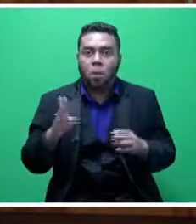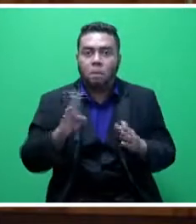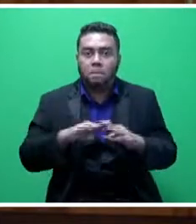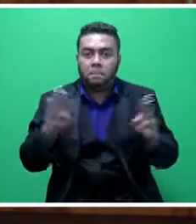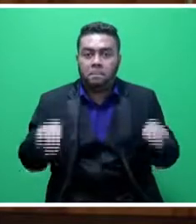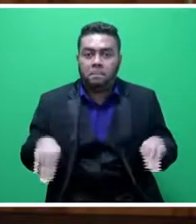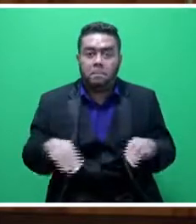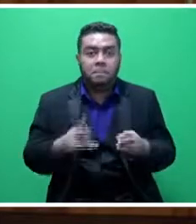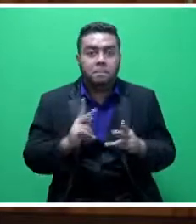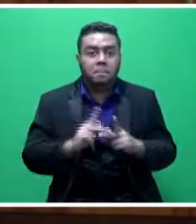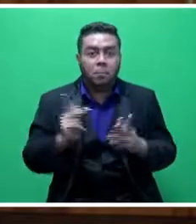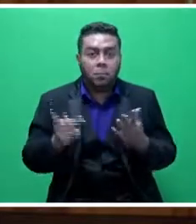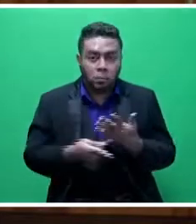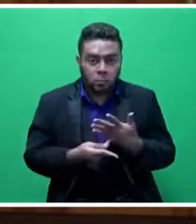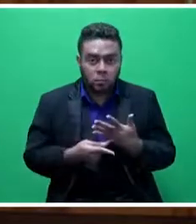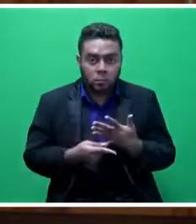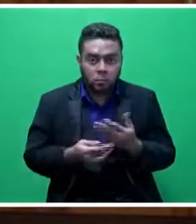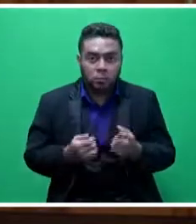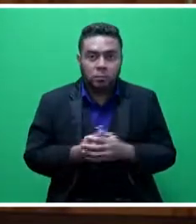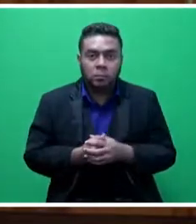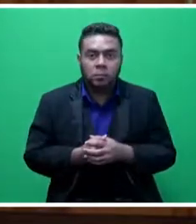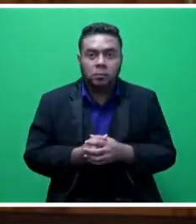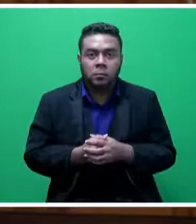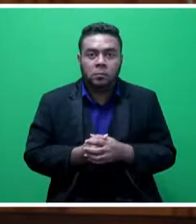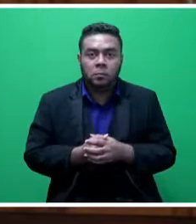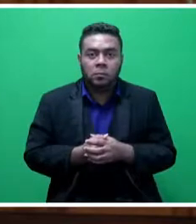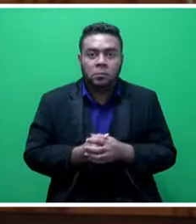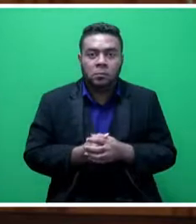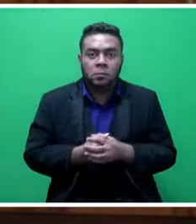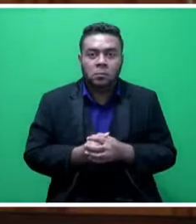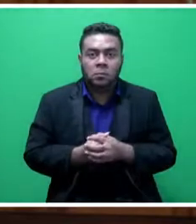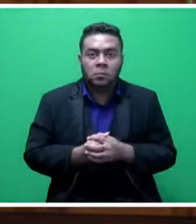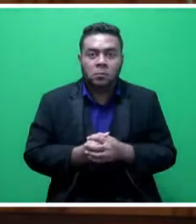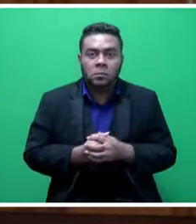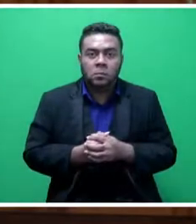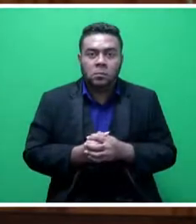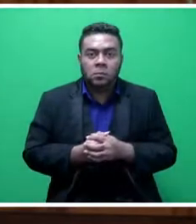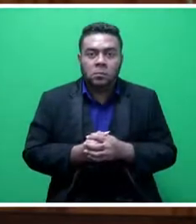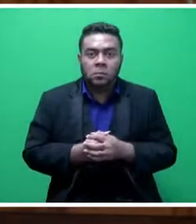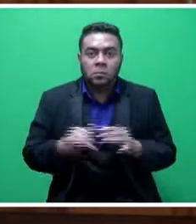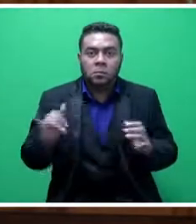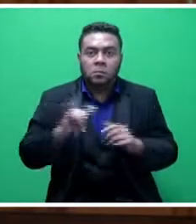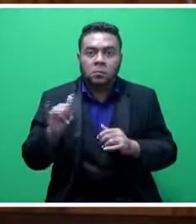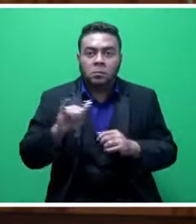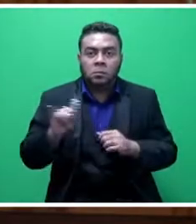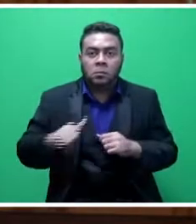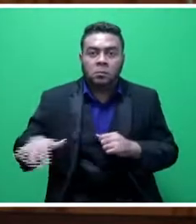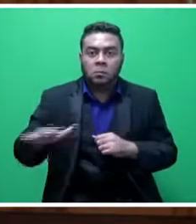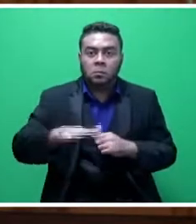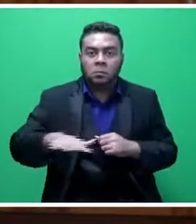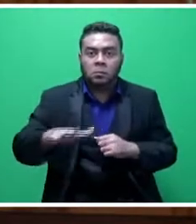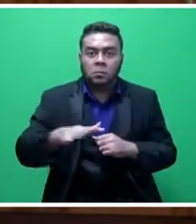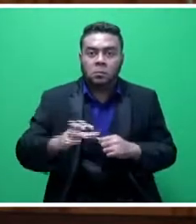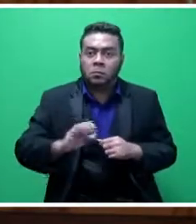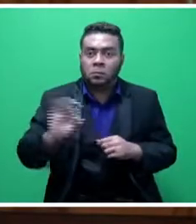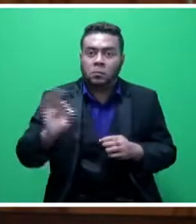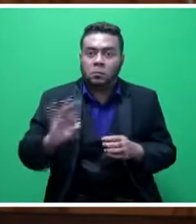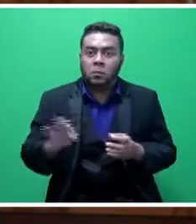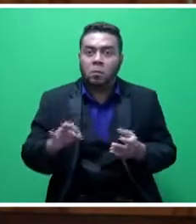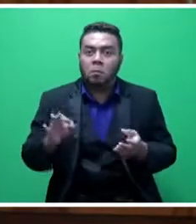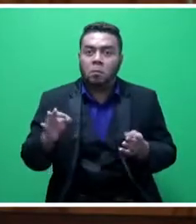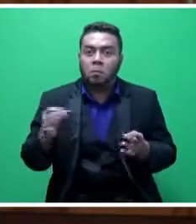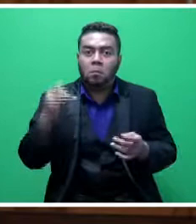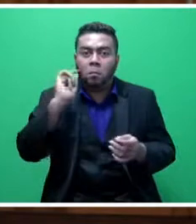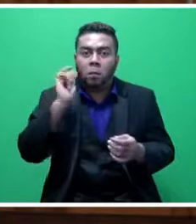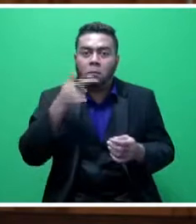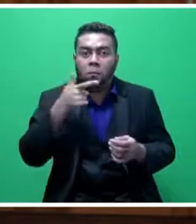further clarify the black and brown spots of internet connectivity, which are areas where there is no mobile phone connection, which is black spots,